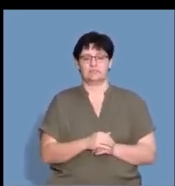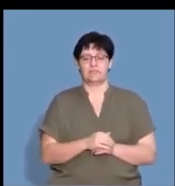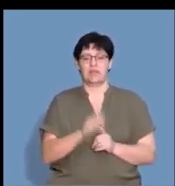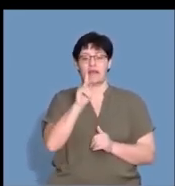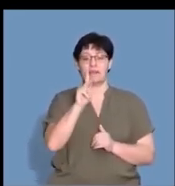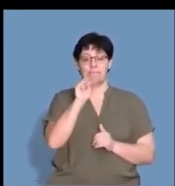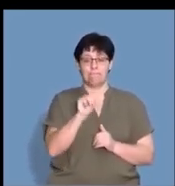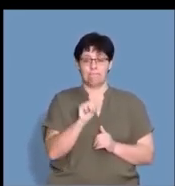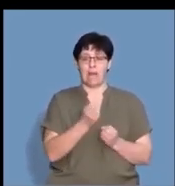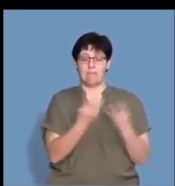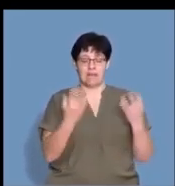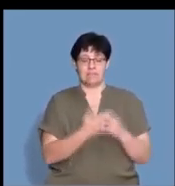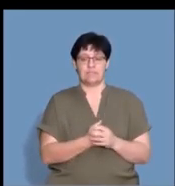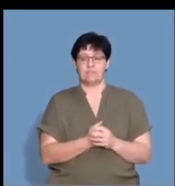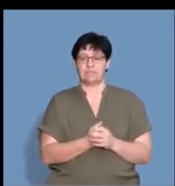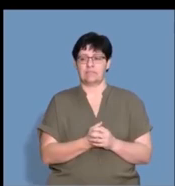My kilometres